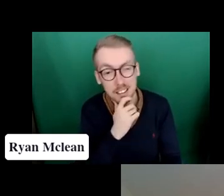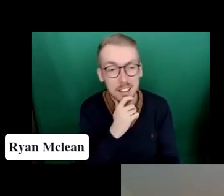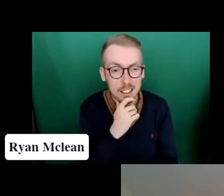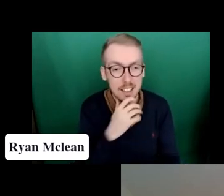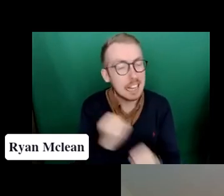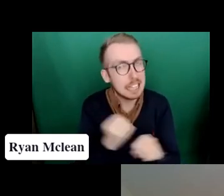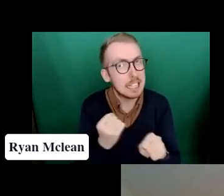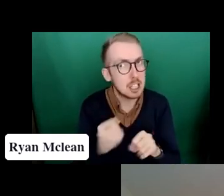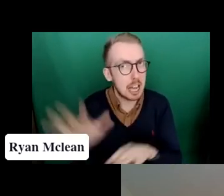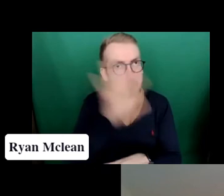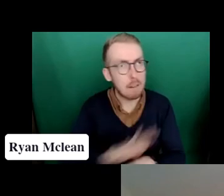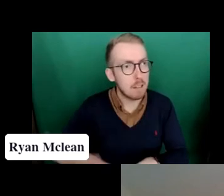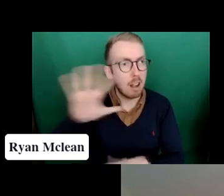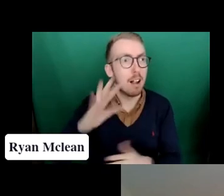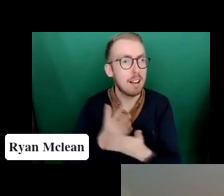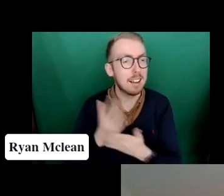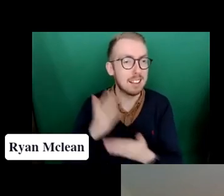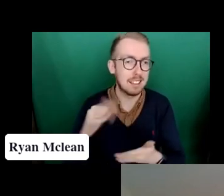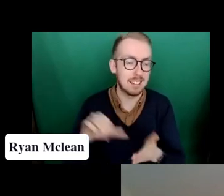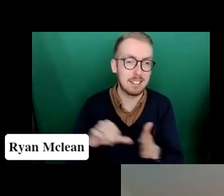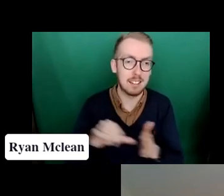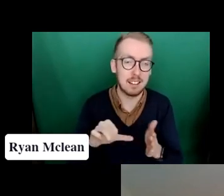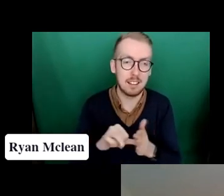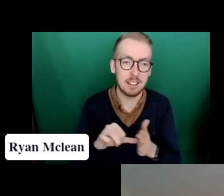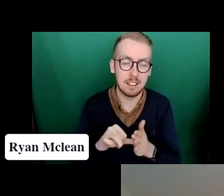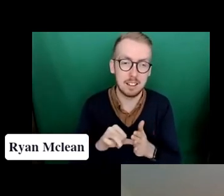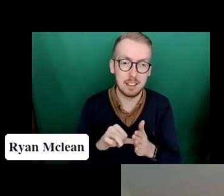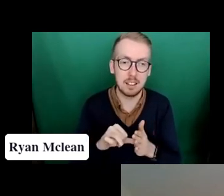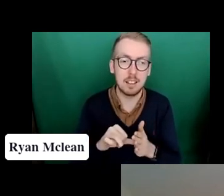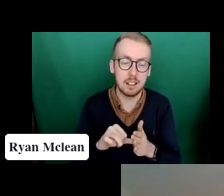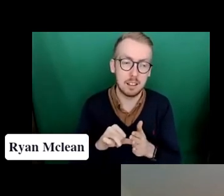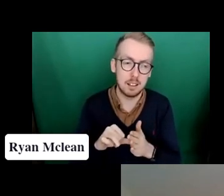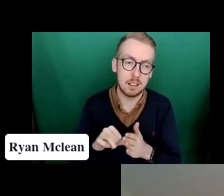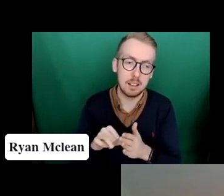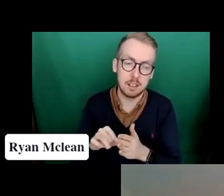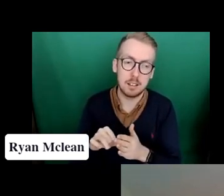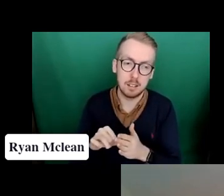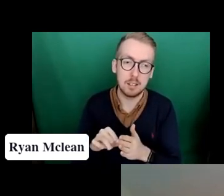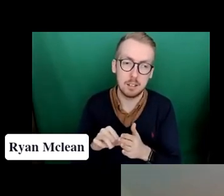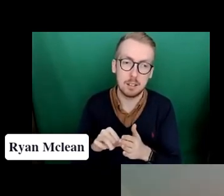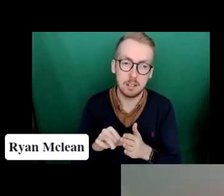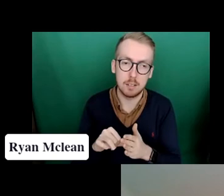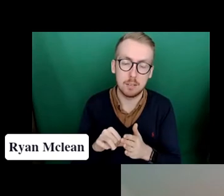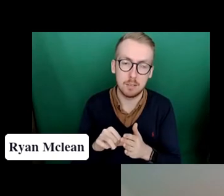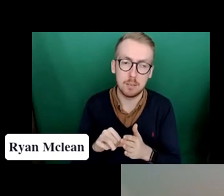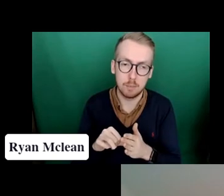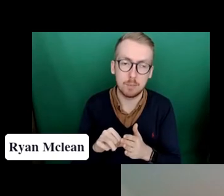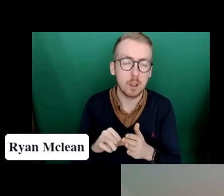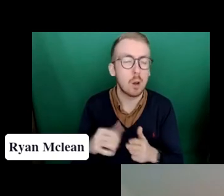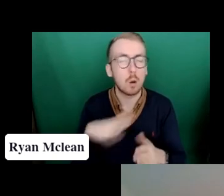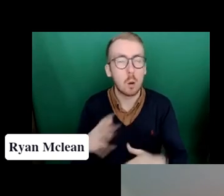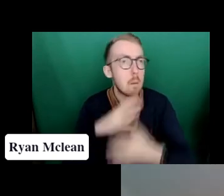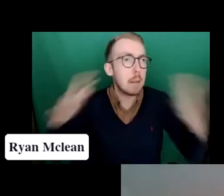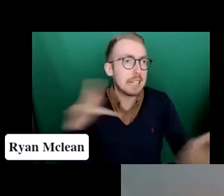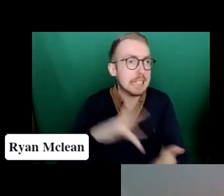geographically it's quite difficult because you don't want to just be doing stuff in the central belt, you know, which would be Edinburgh, Glasgow, the big kind of cities. You know, we want to,